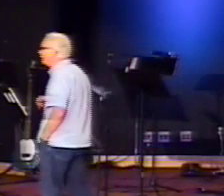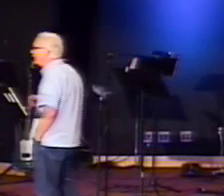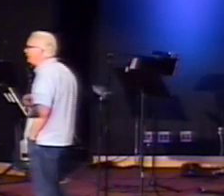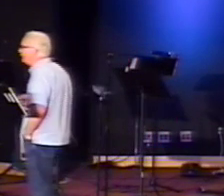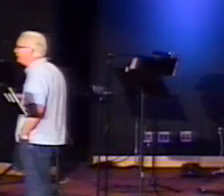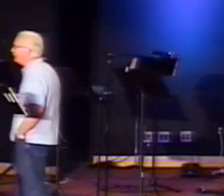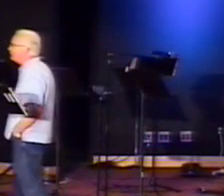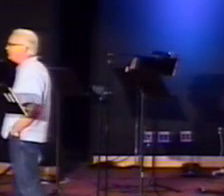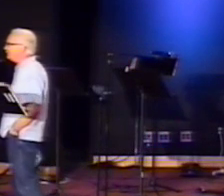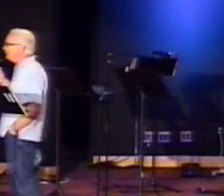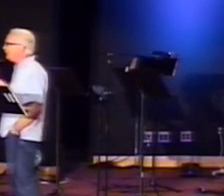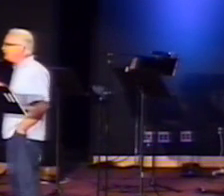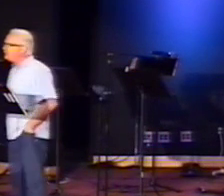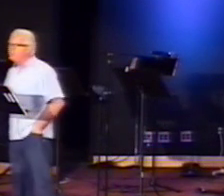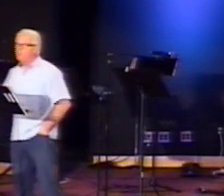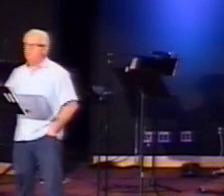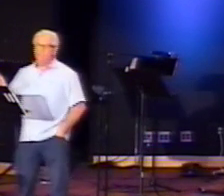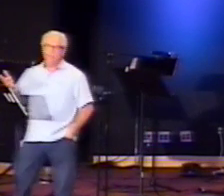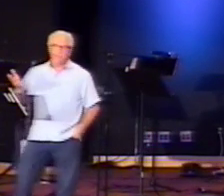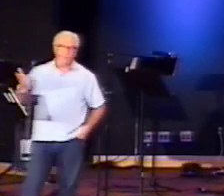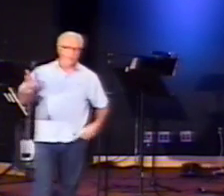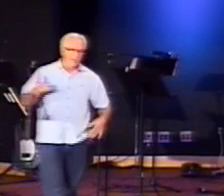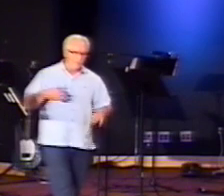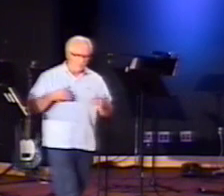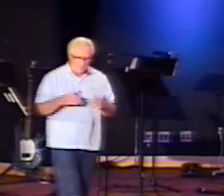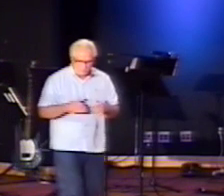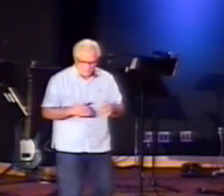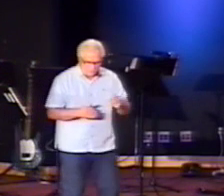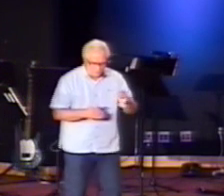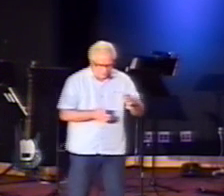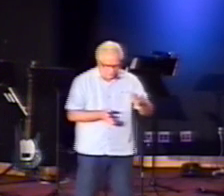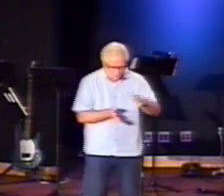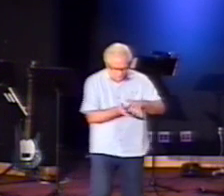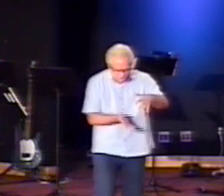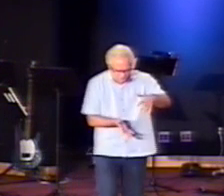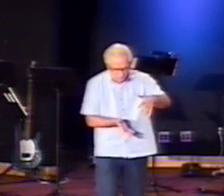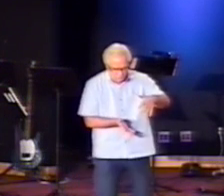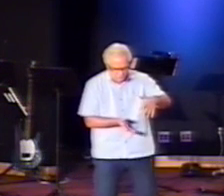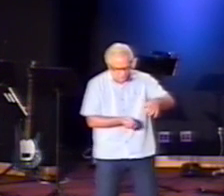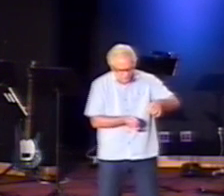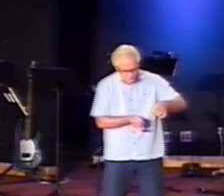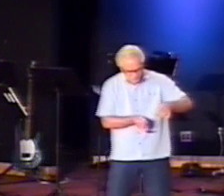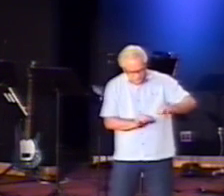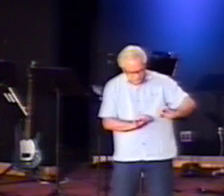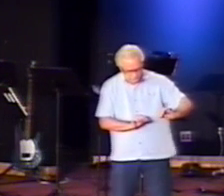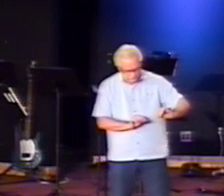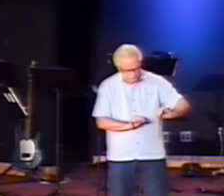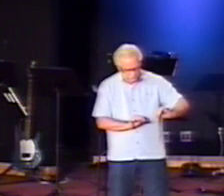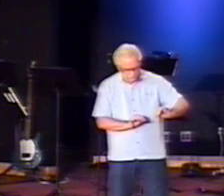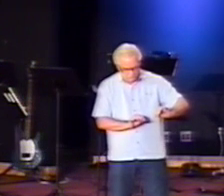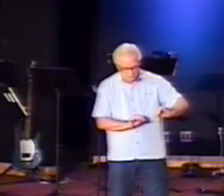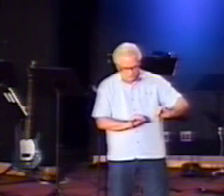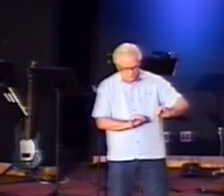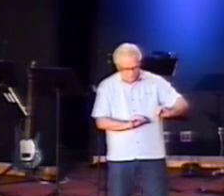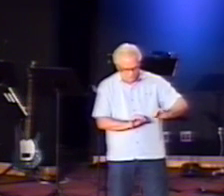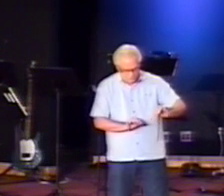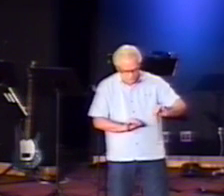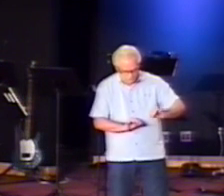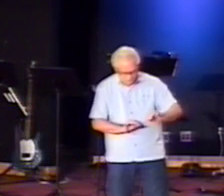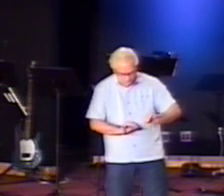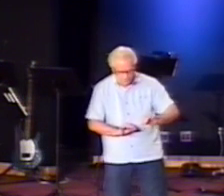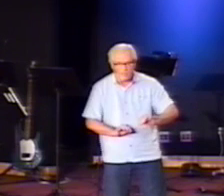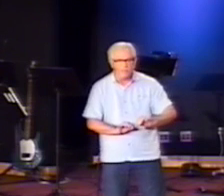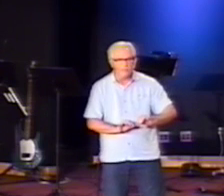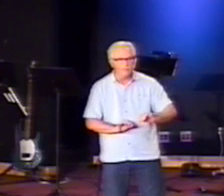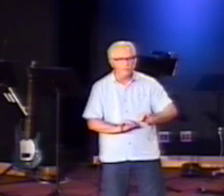silver chain. And she was so gracious to me. And she came up with this little thing where it was a list of words. And she took 2 3-by-5 cards, and she